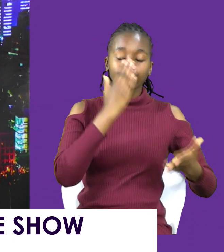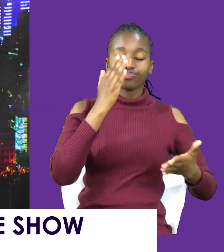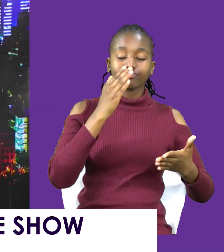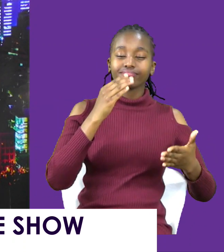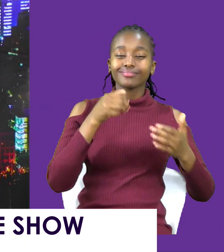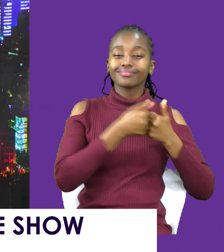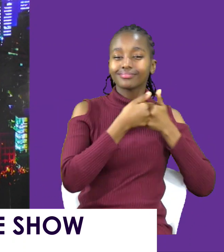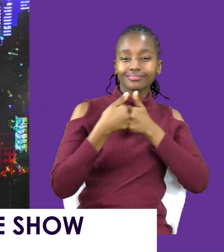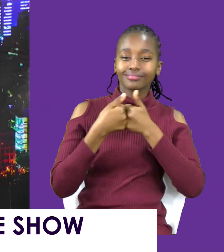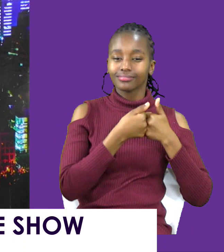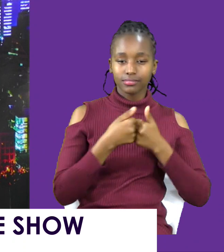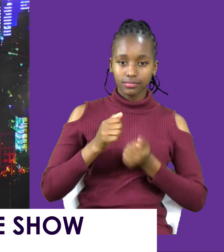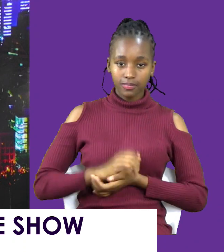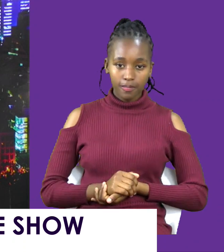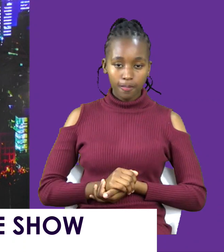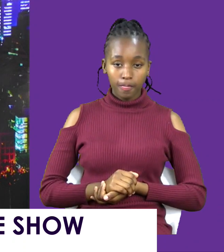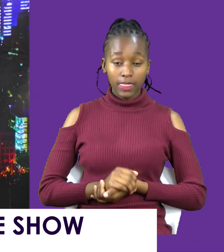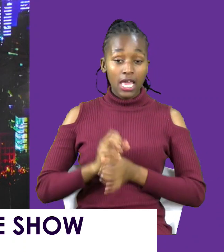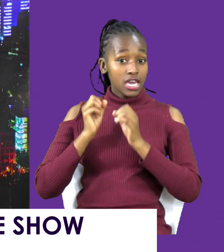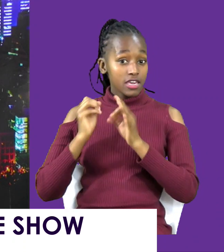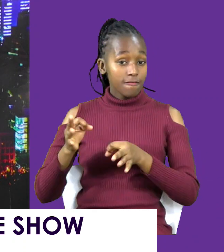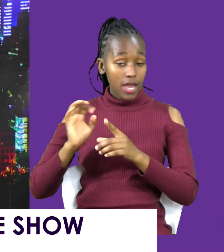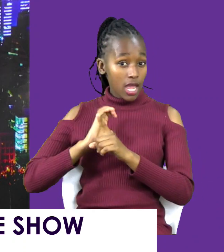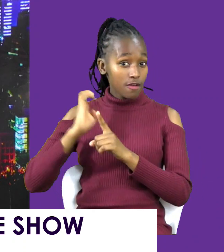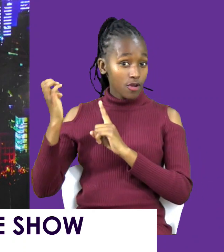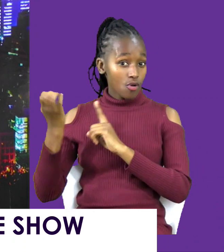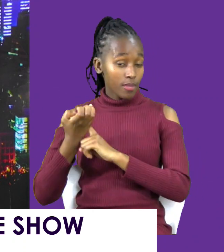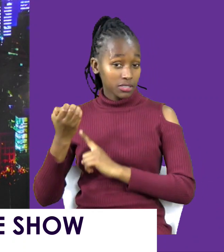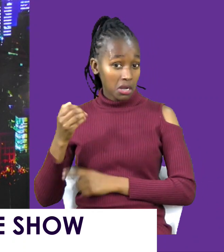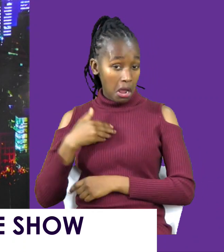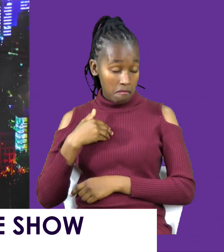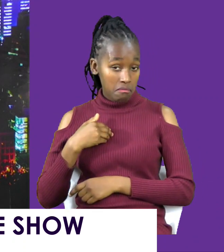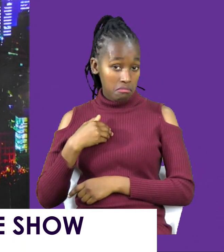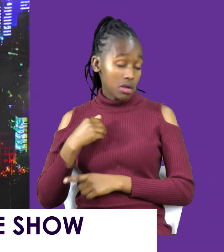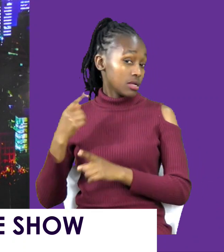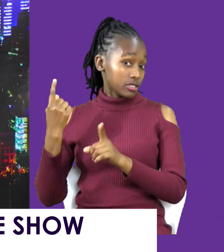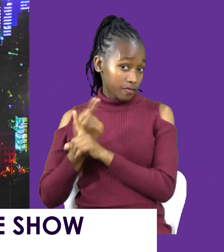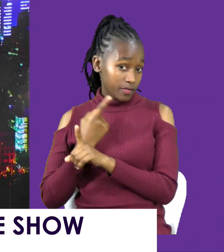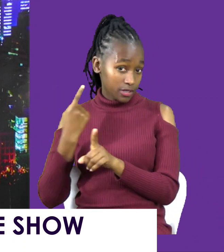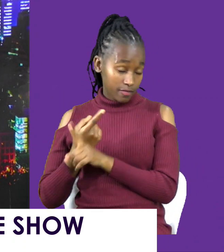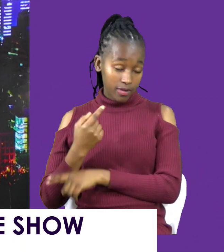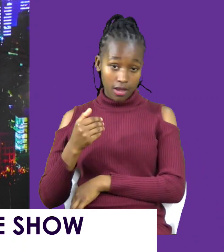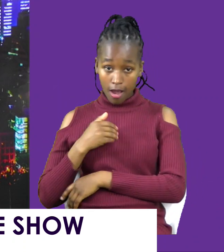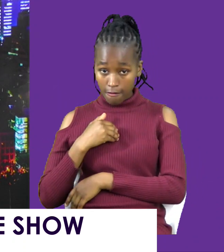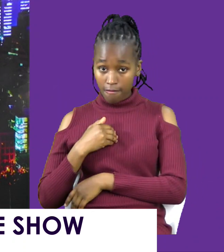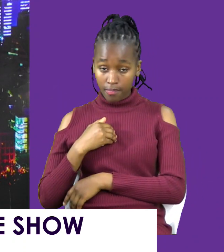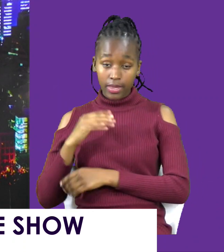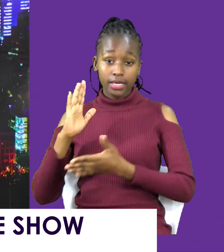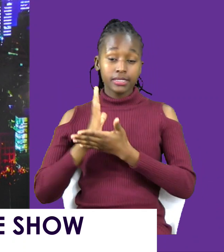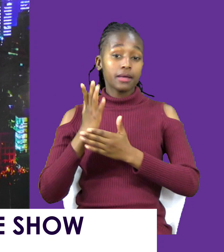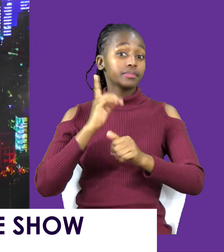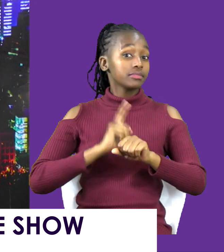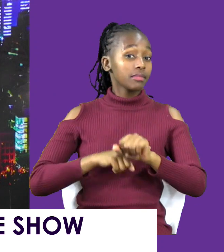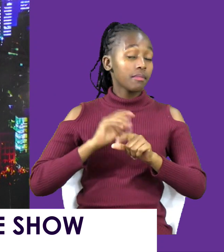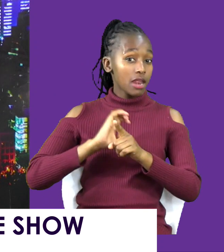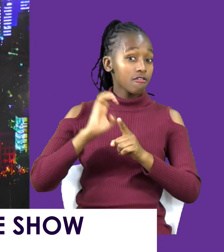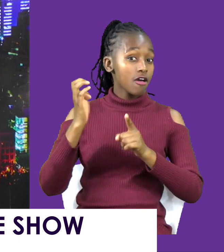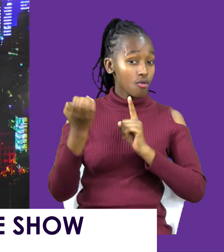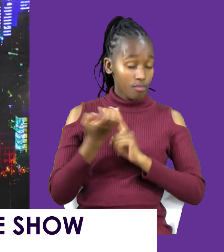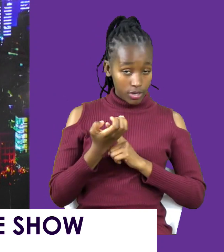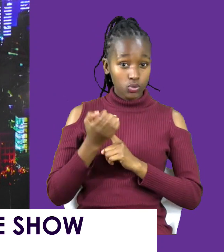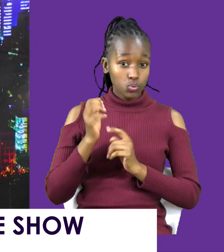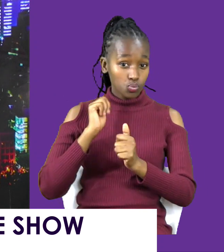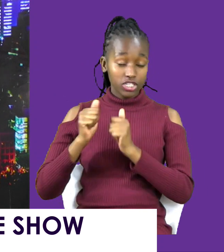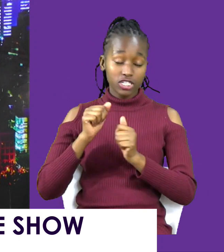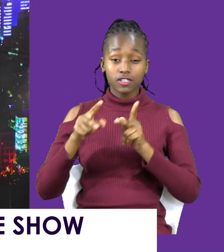know. And environments are of all types. Did you know that? There is the environment that is